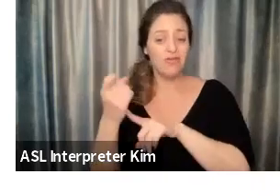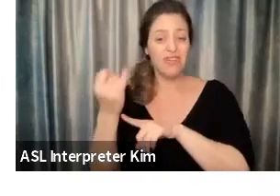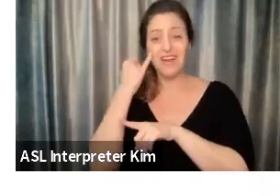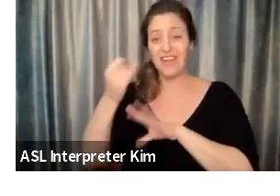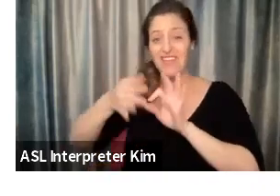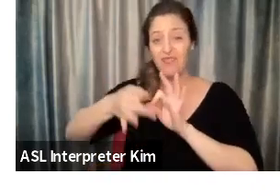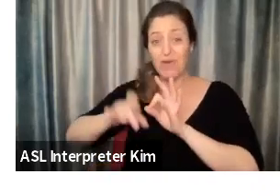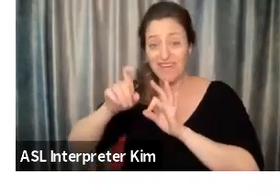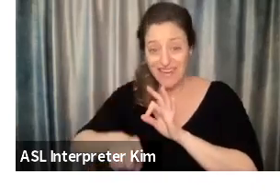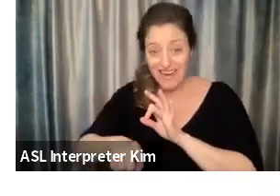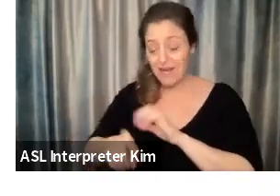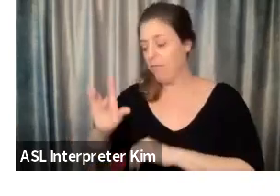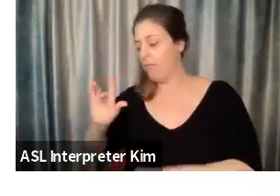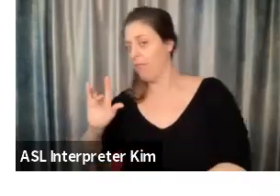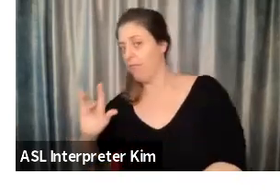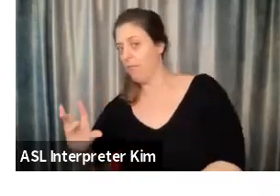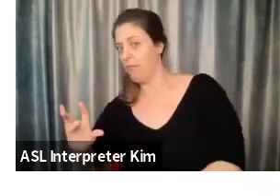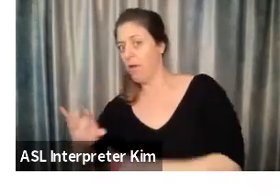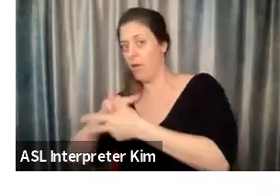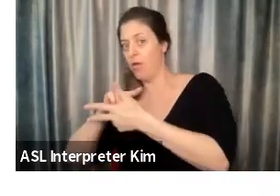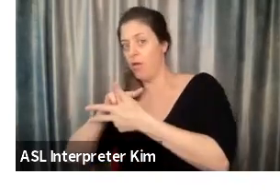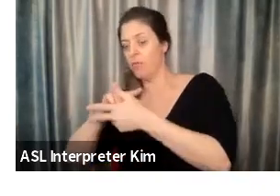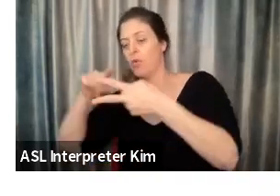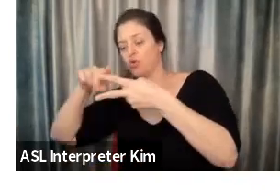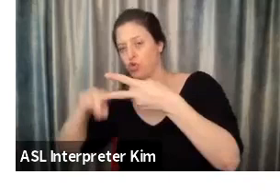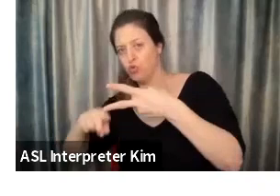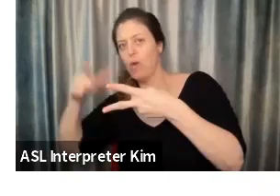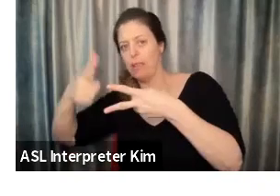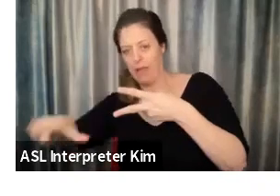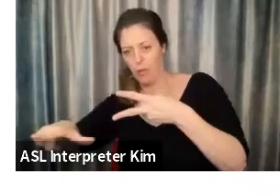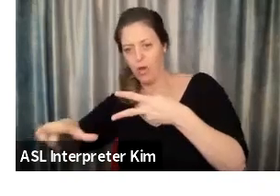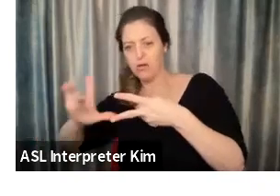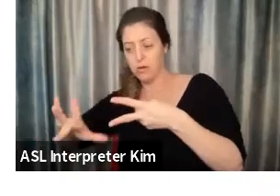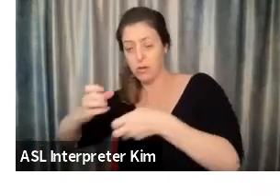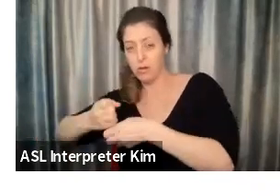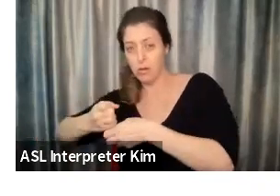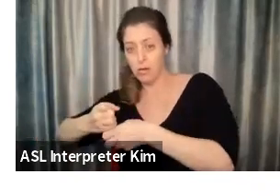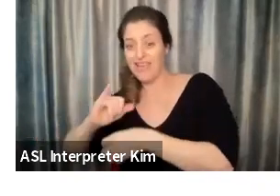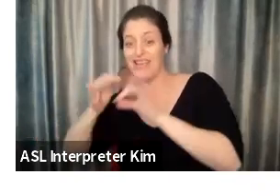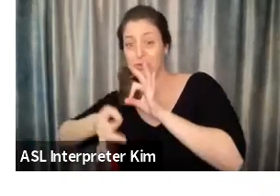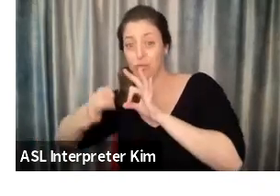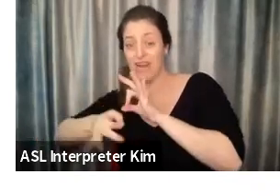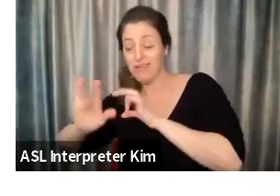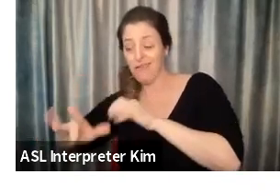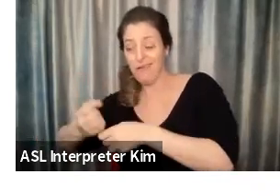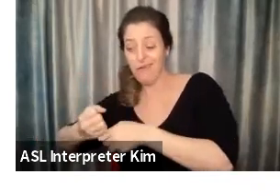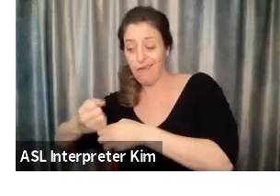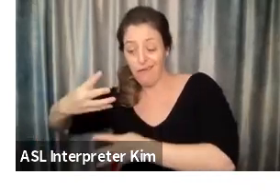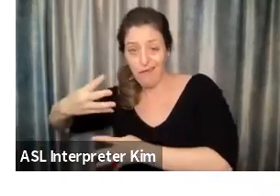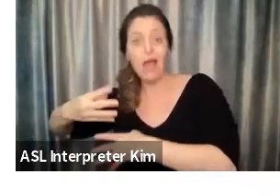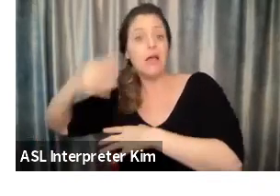languages, both Dari and in Spanish. You can click on the languages based on the little globe,